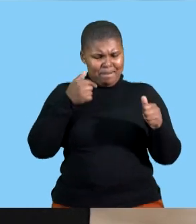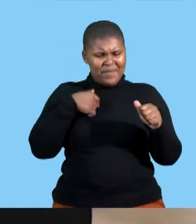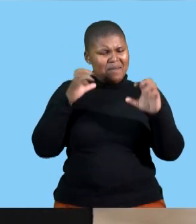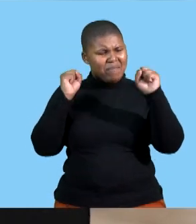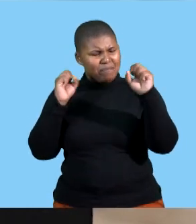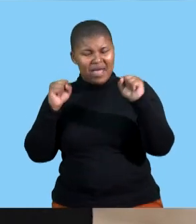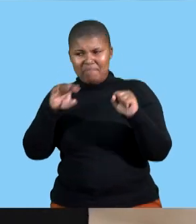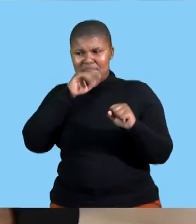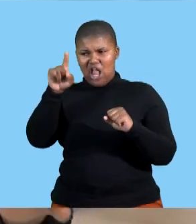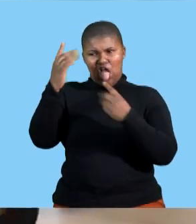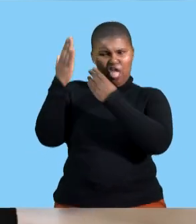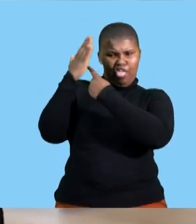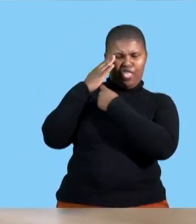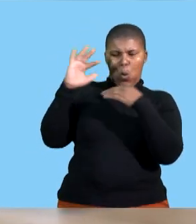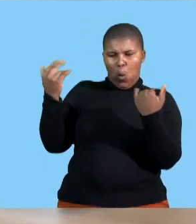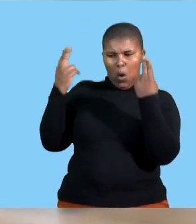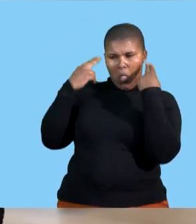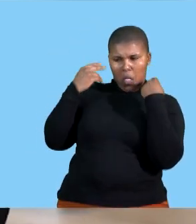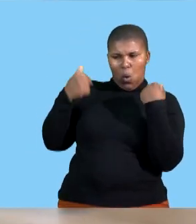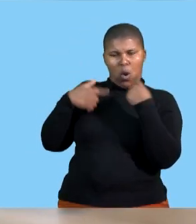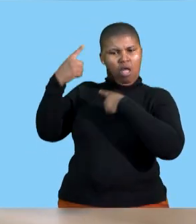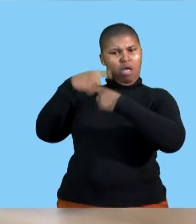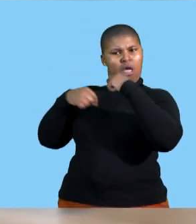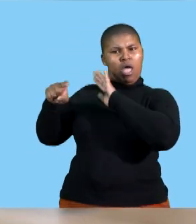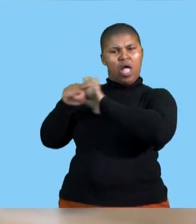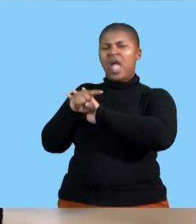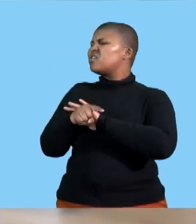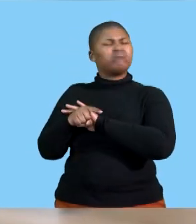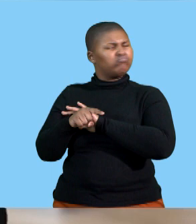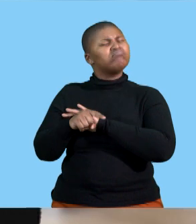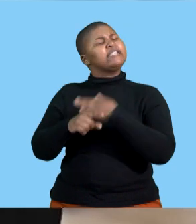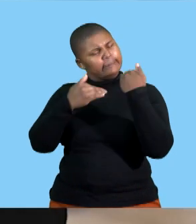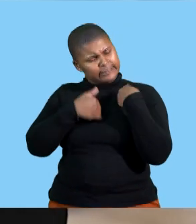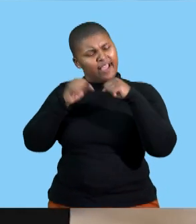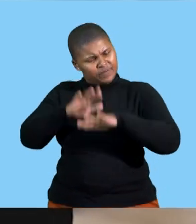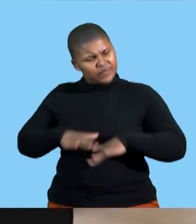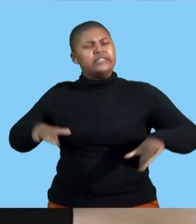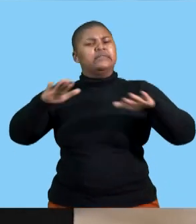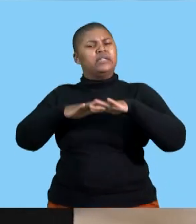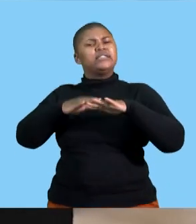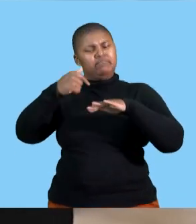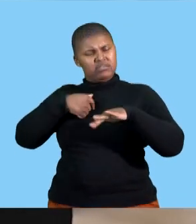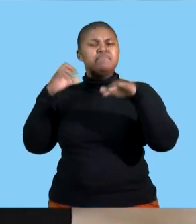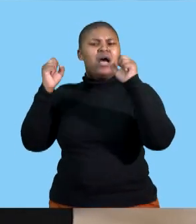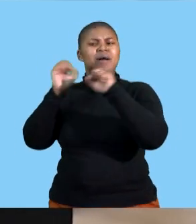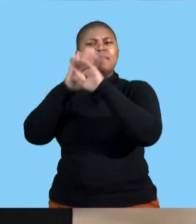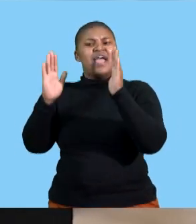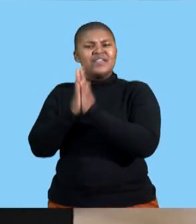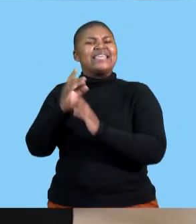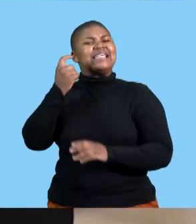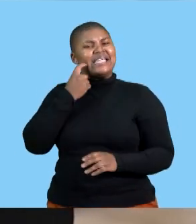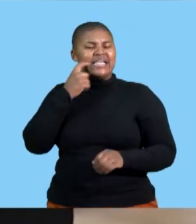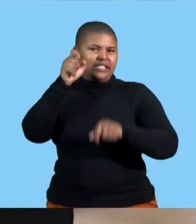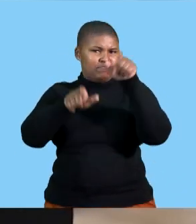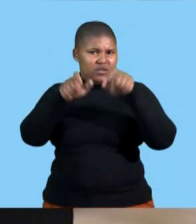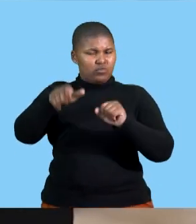have a safe space within the members or within the team that they are part of. So it becomes easier for them to even take part